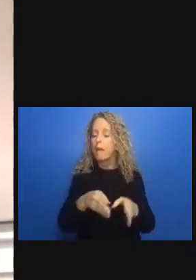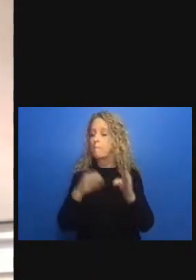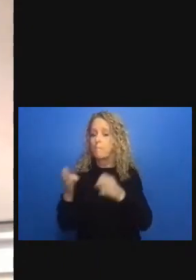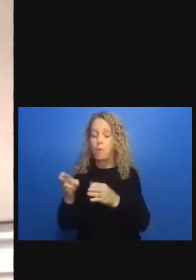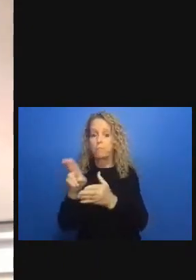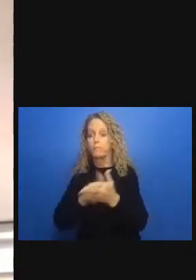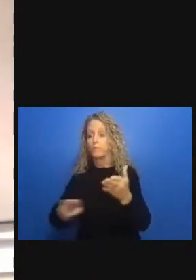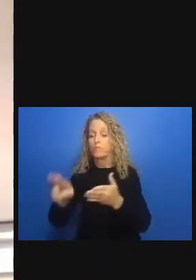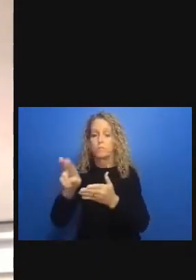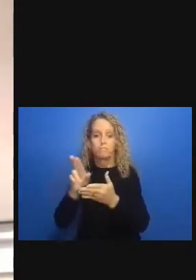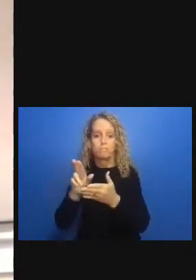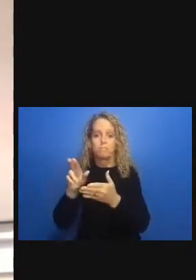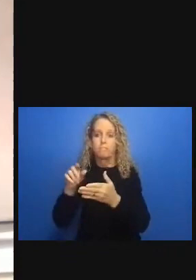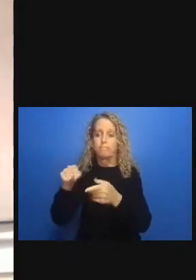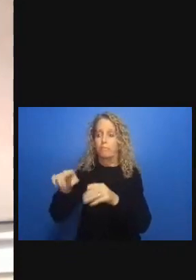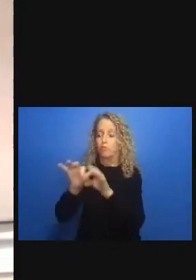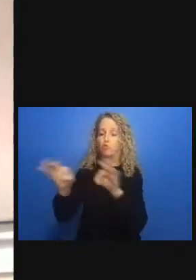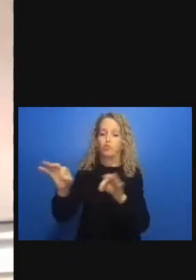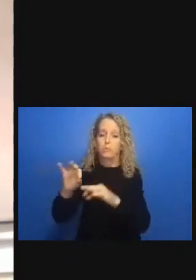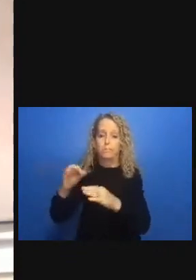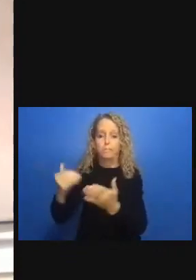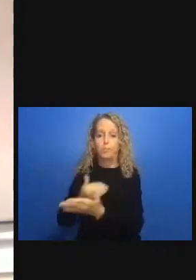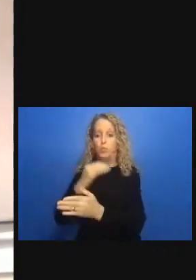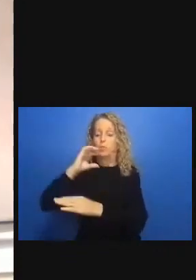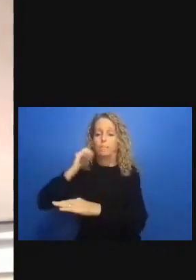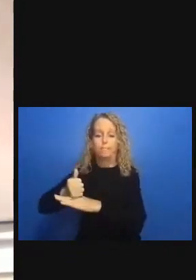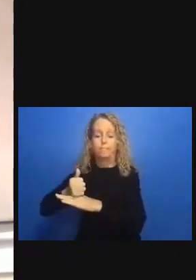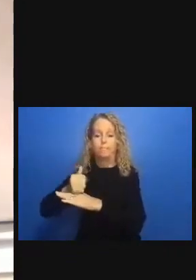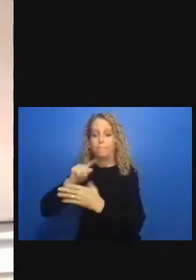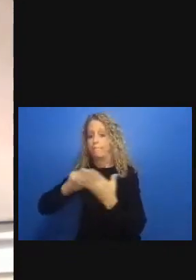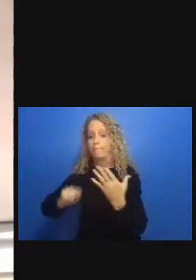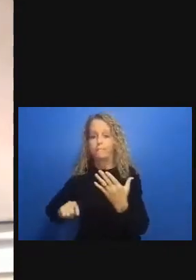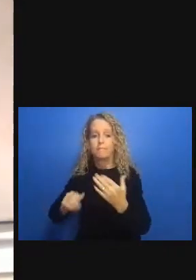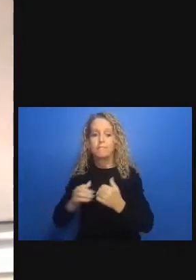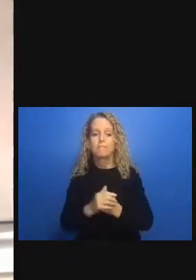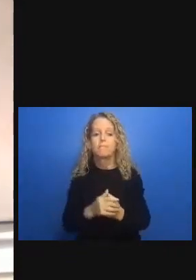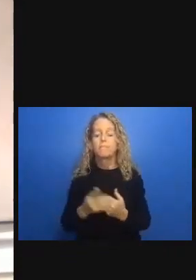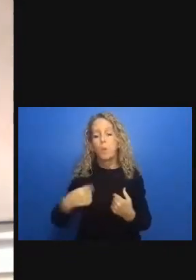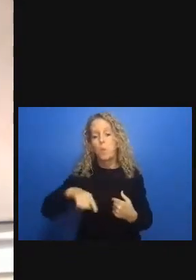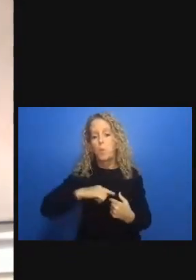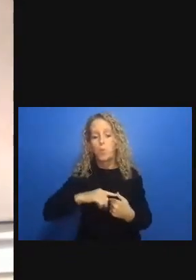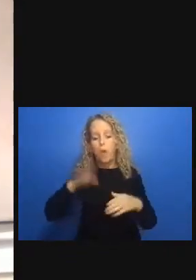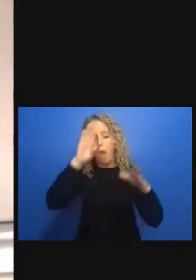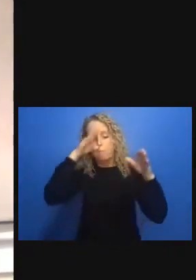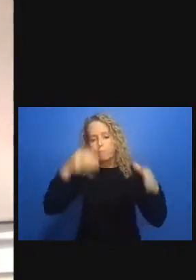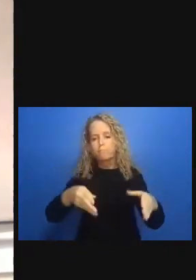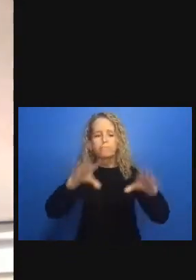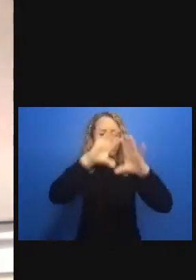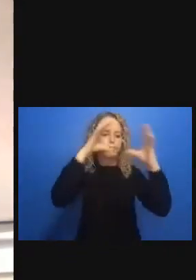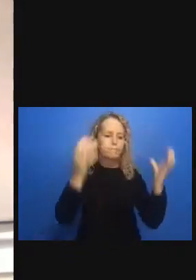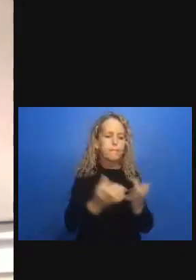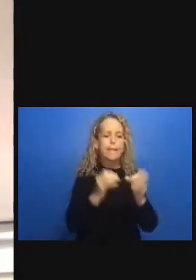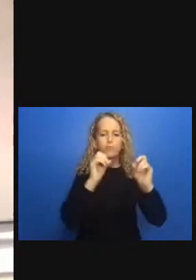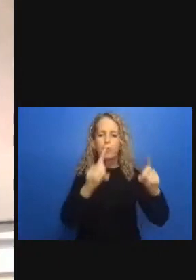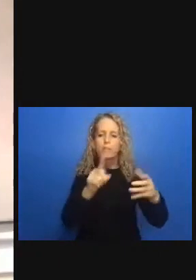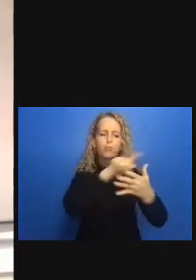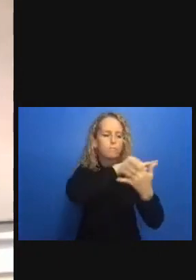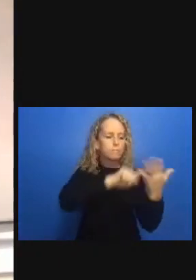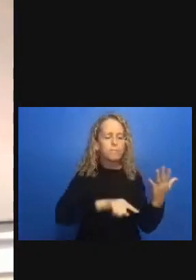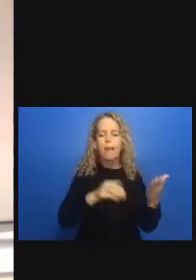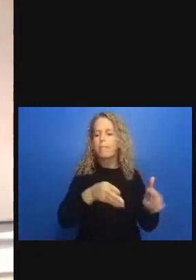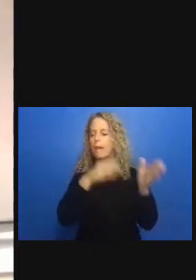So that's the other area that we explored. So we explored the overall education ecosystem and then the lifelong learning piece of that